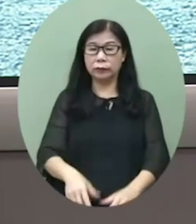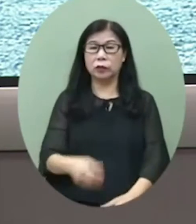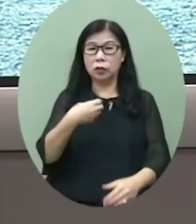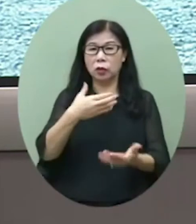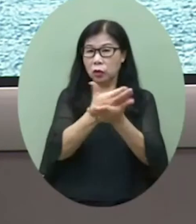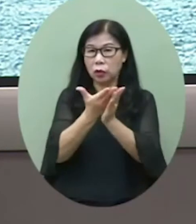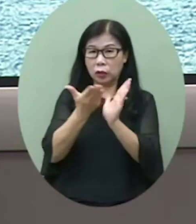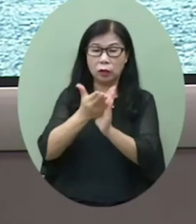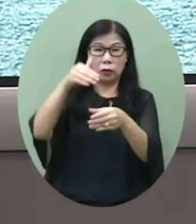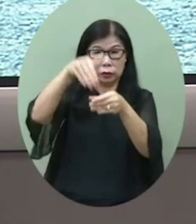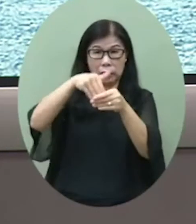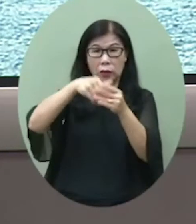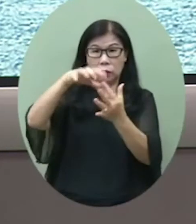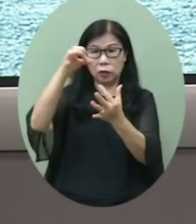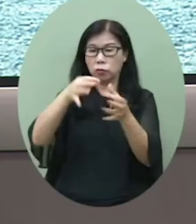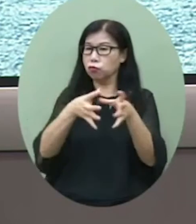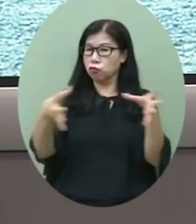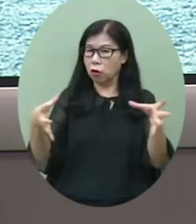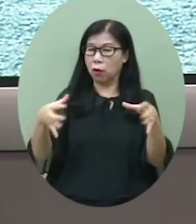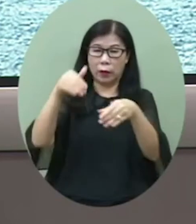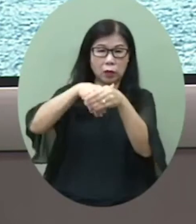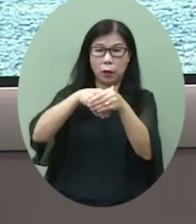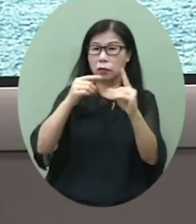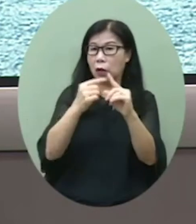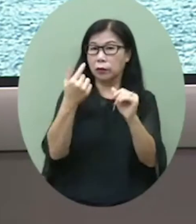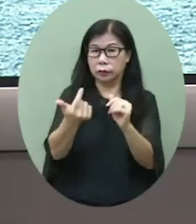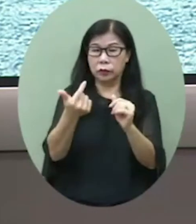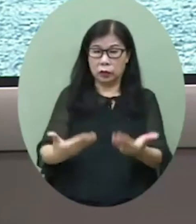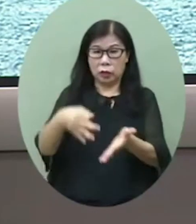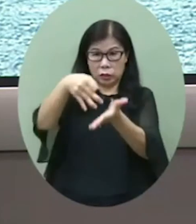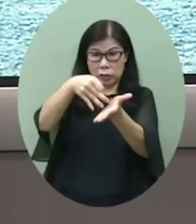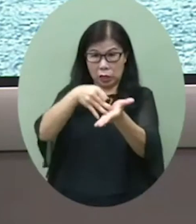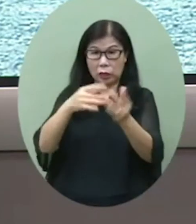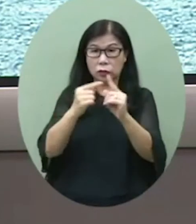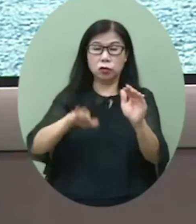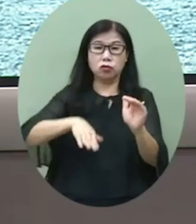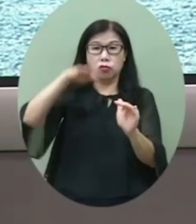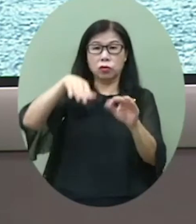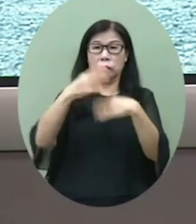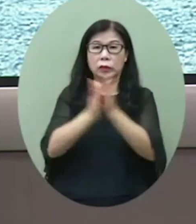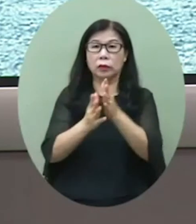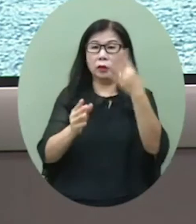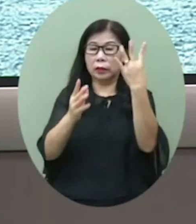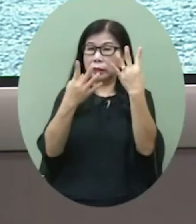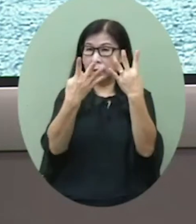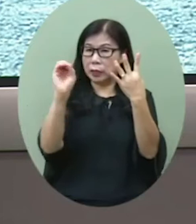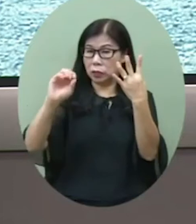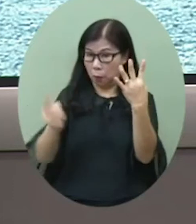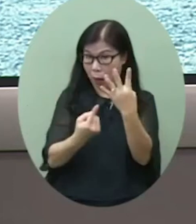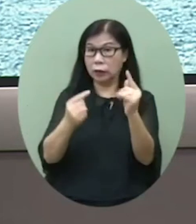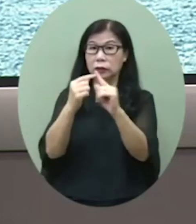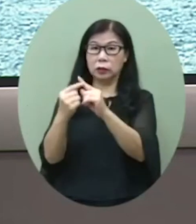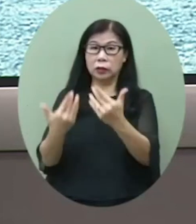Legislative Council General Election. This is actually the biggest election of all elections that are held in Hong Kong. We